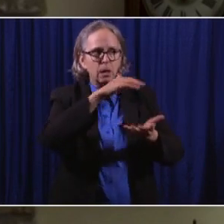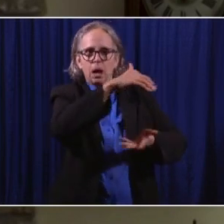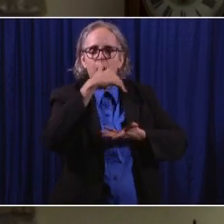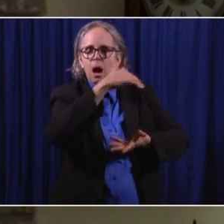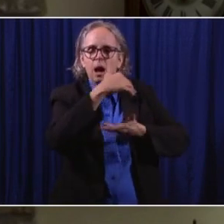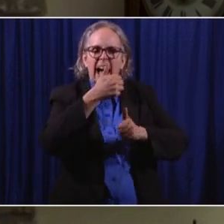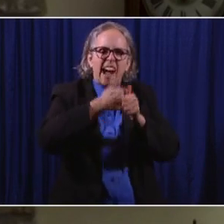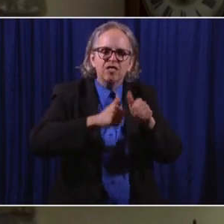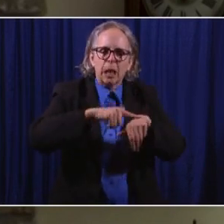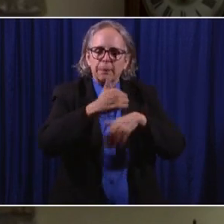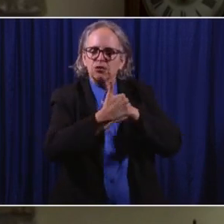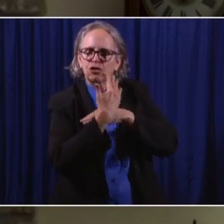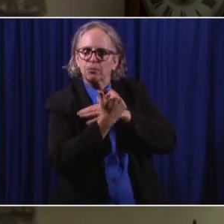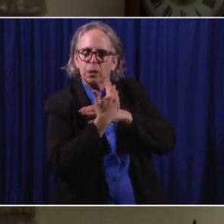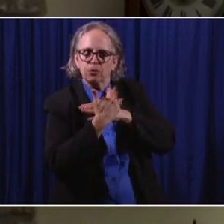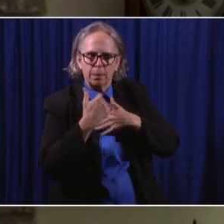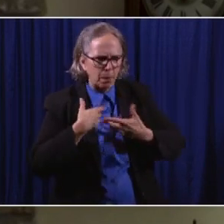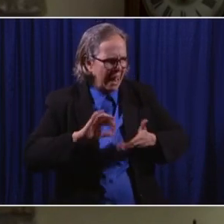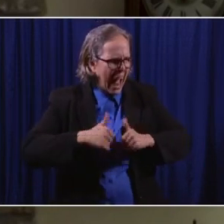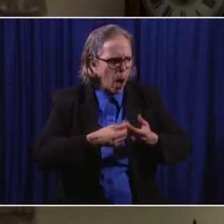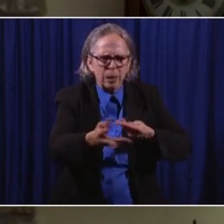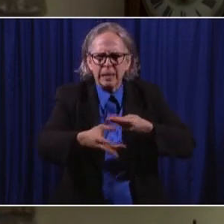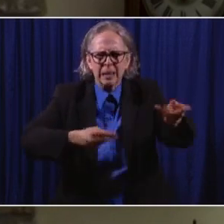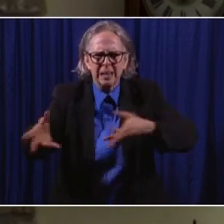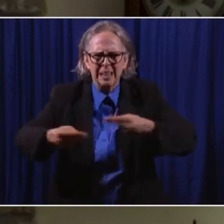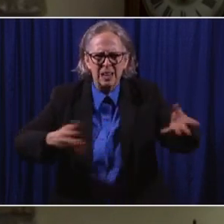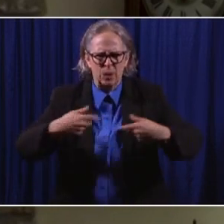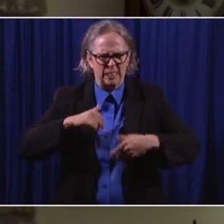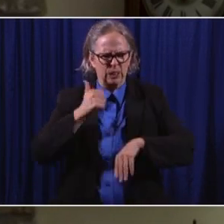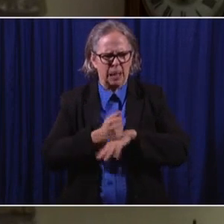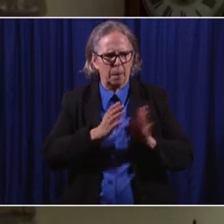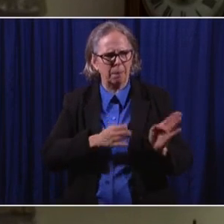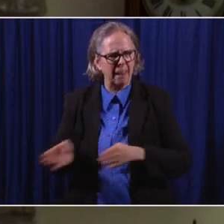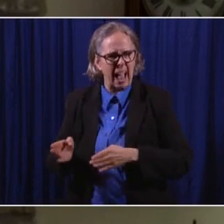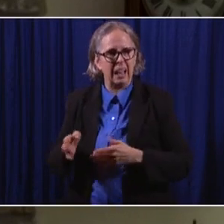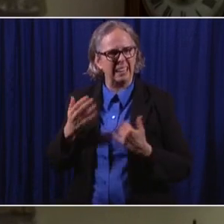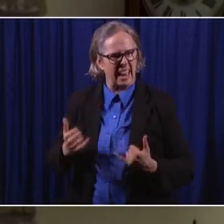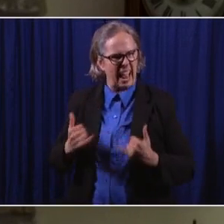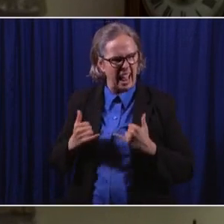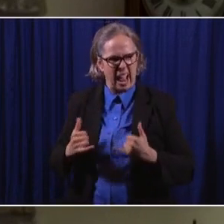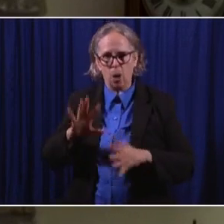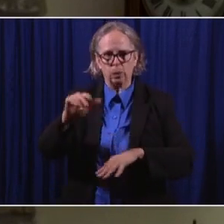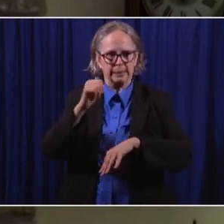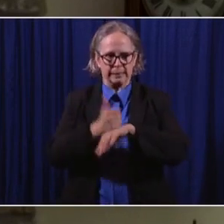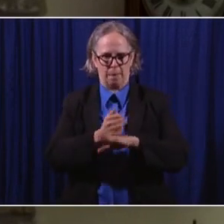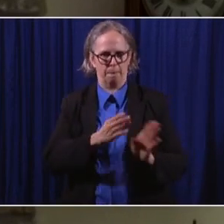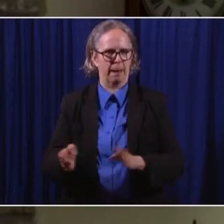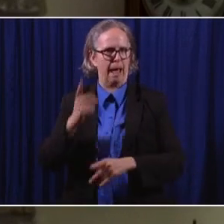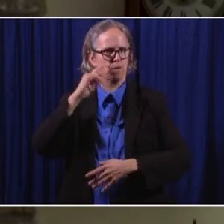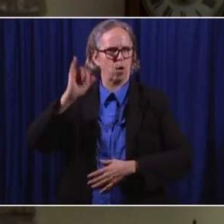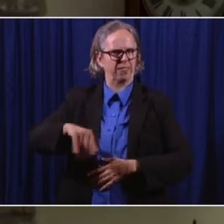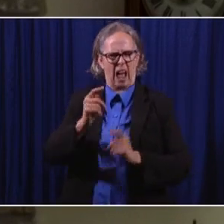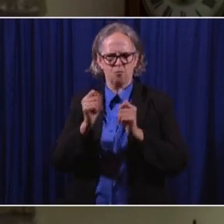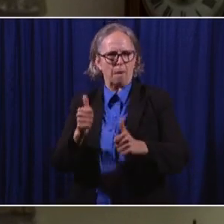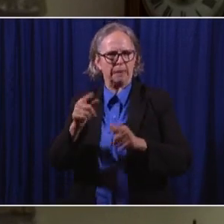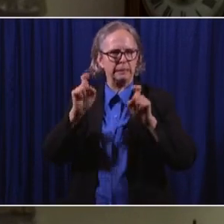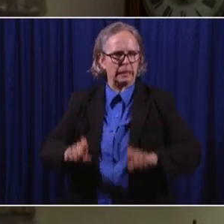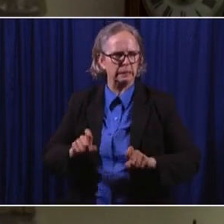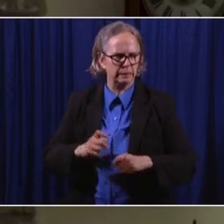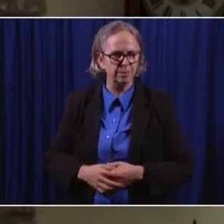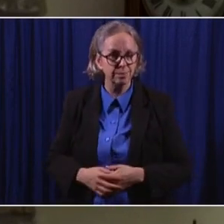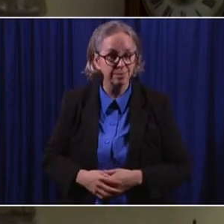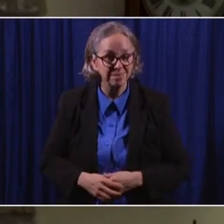going to enable us to do a lot of different things that we have not done in the past. So we are looking, for example,